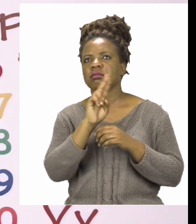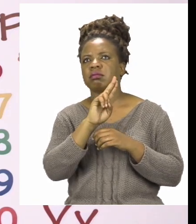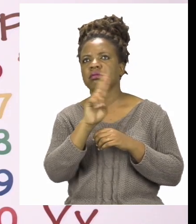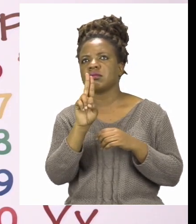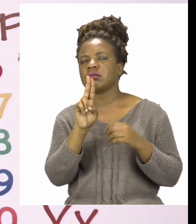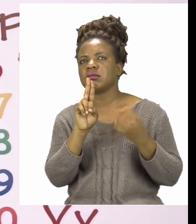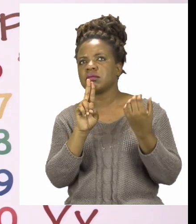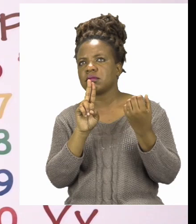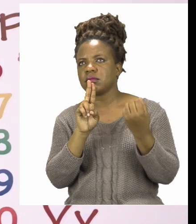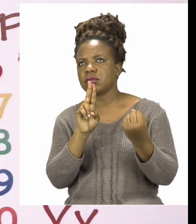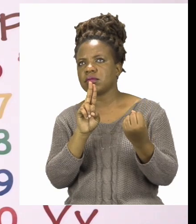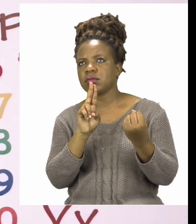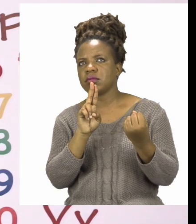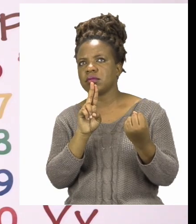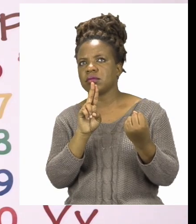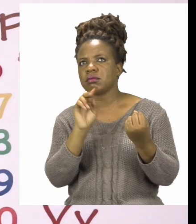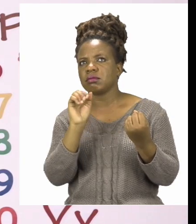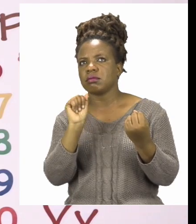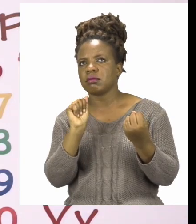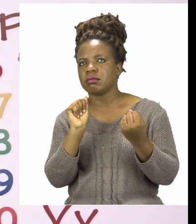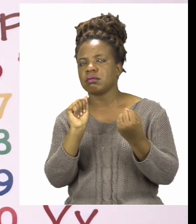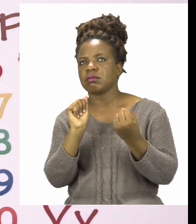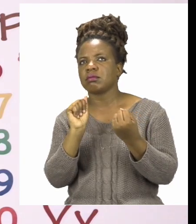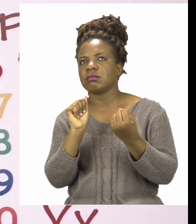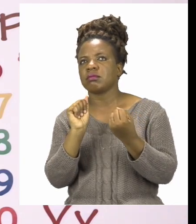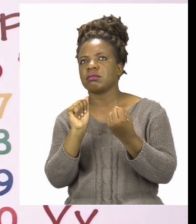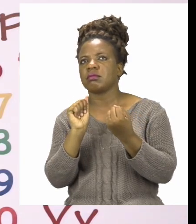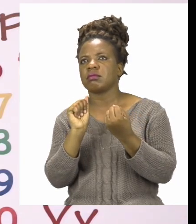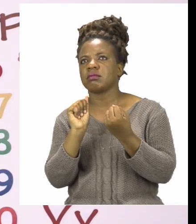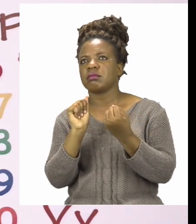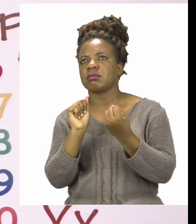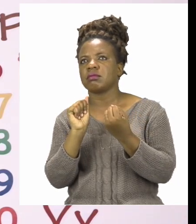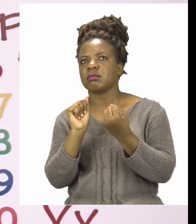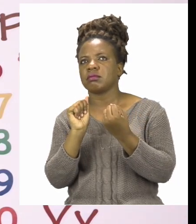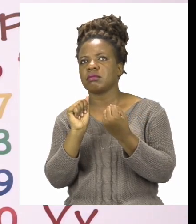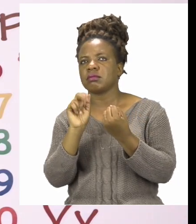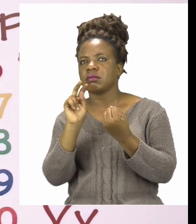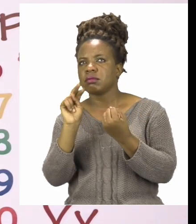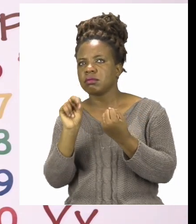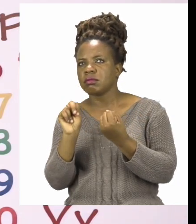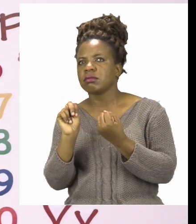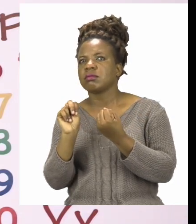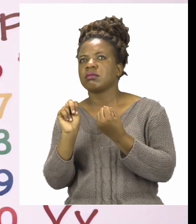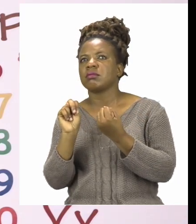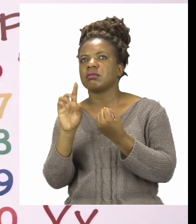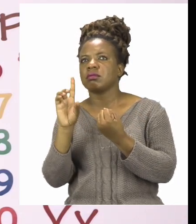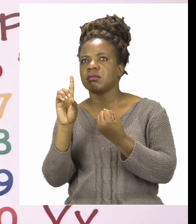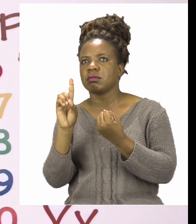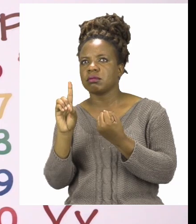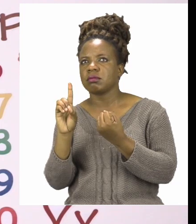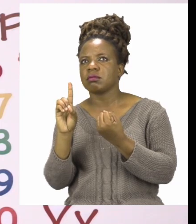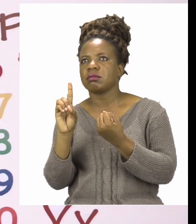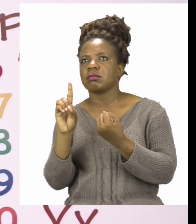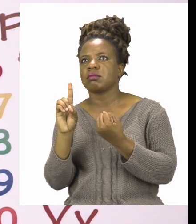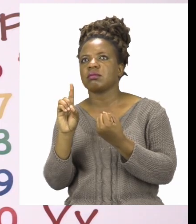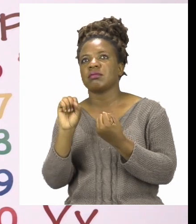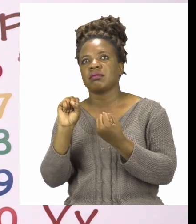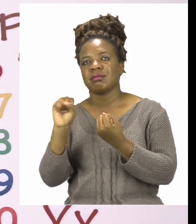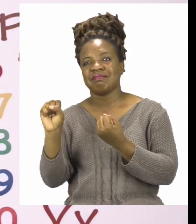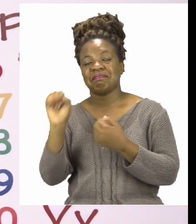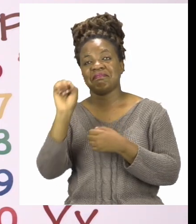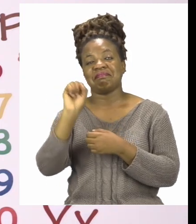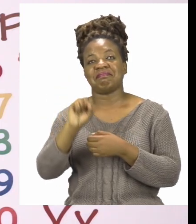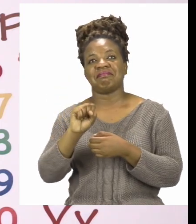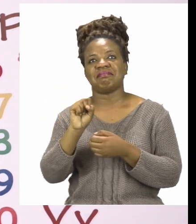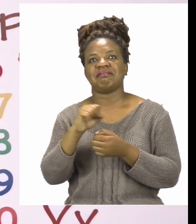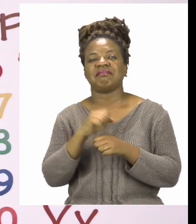here, an A, an N, a D, and an S.